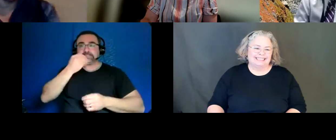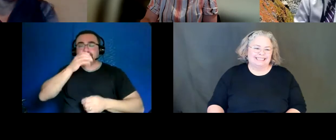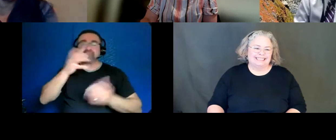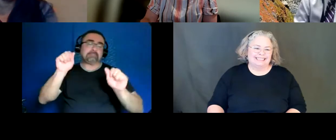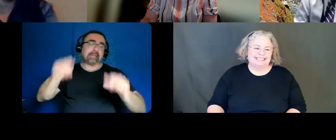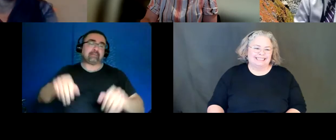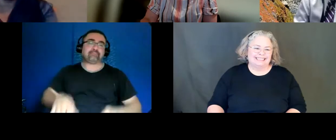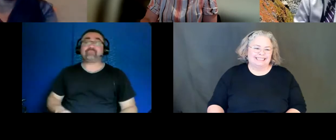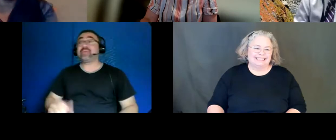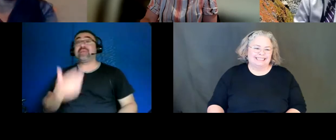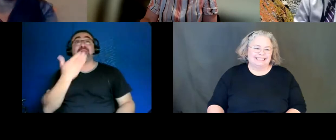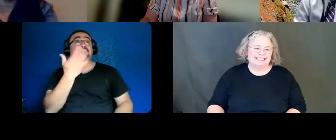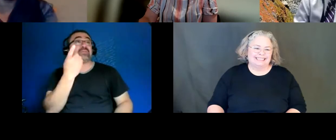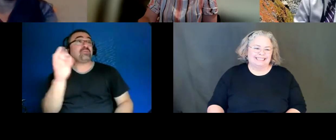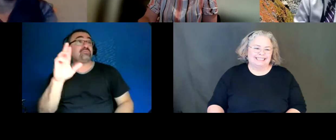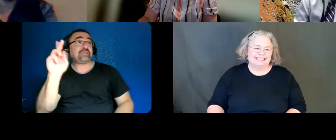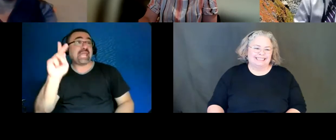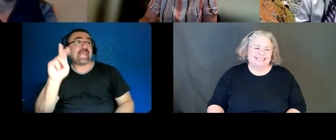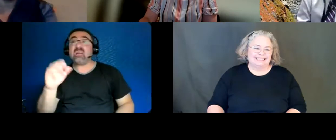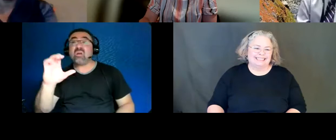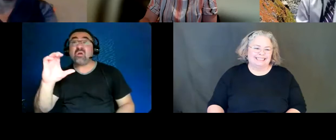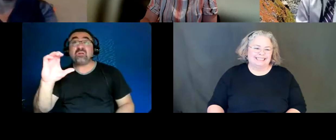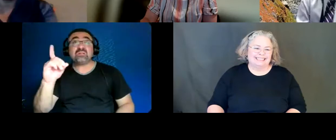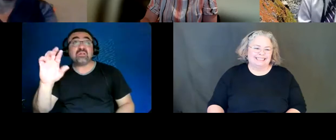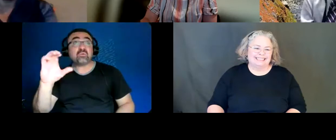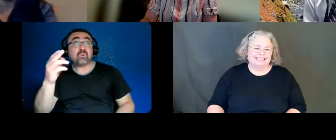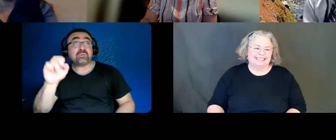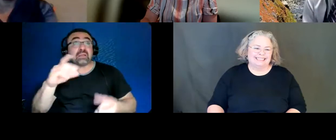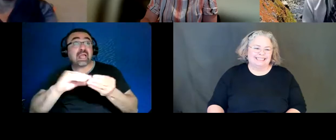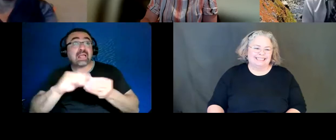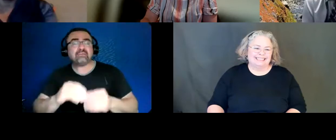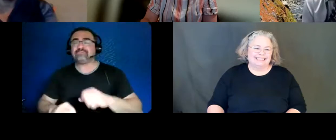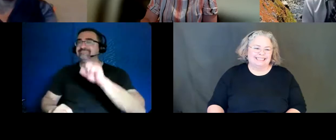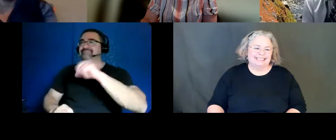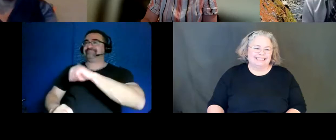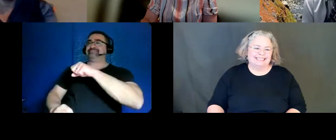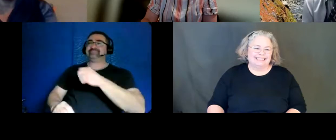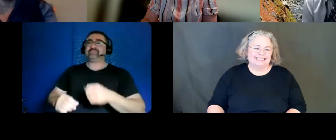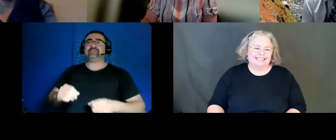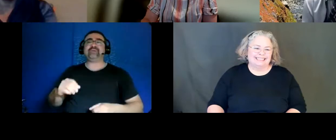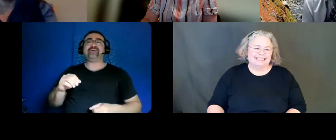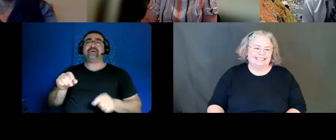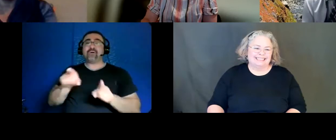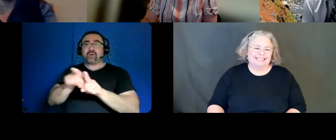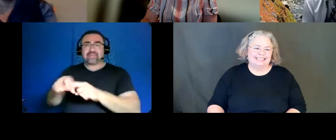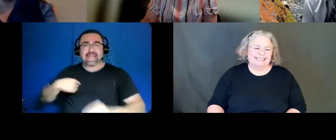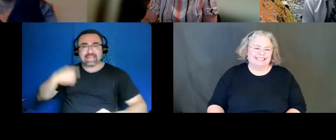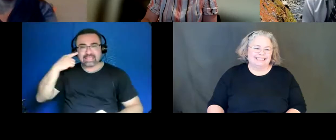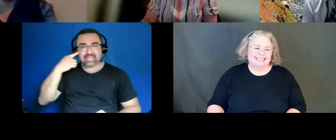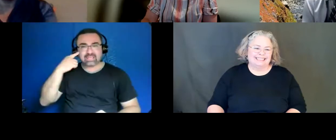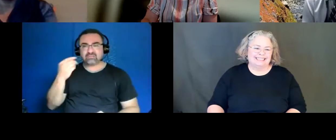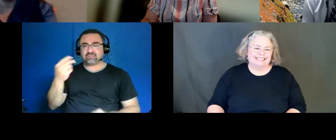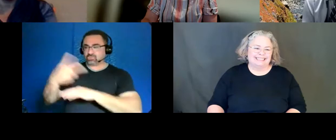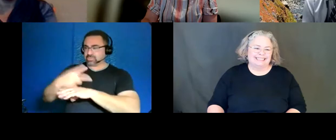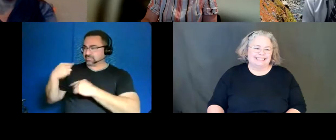Thanks, Dr. K. Dr. Cohen, were you going to say something? I was just going to say also that I think that, you know, I mean, the last couple days